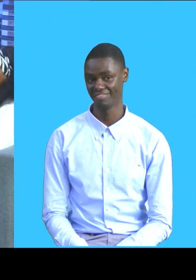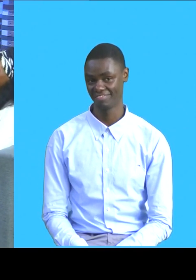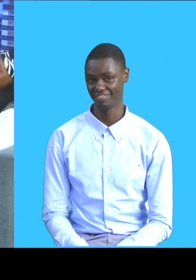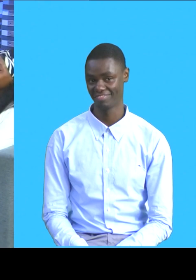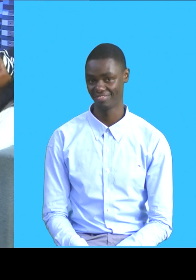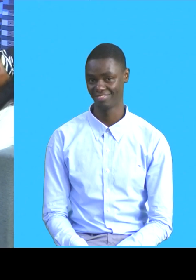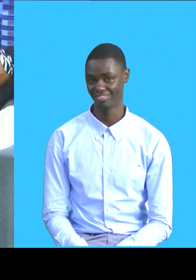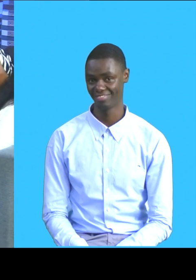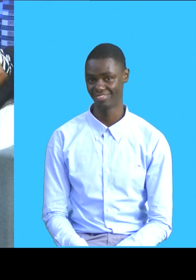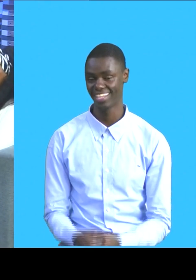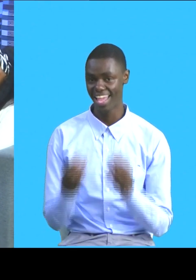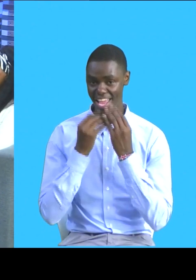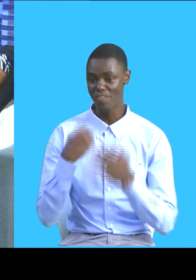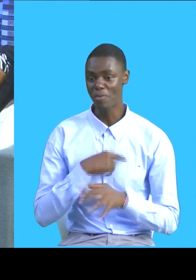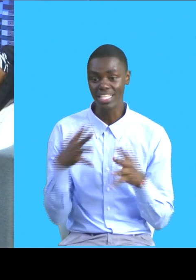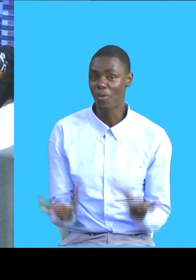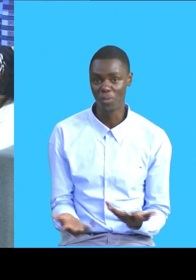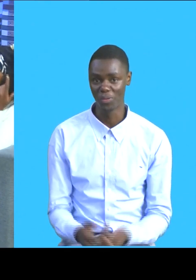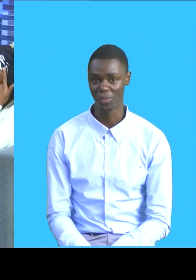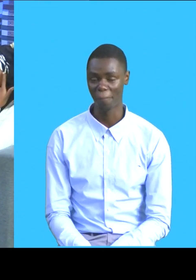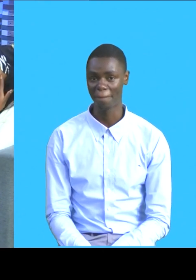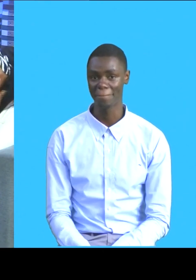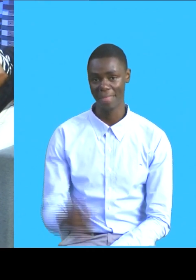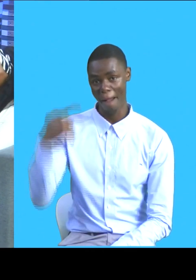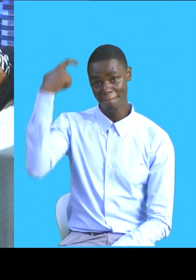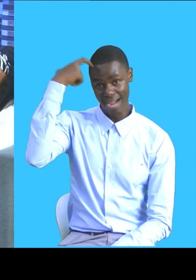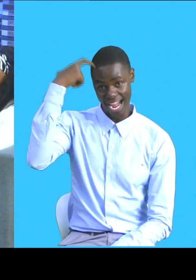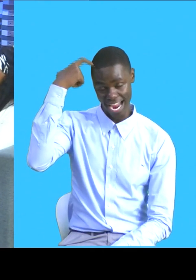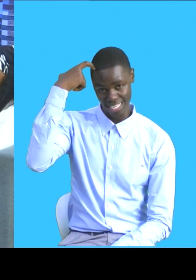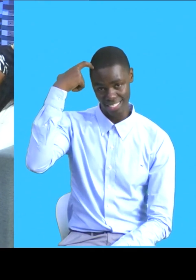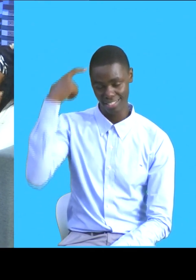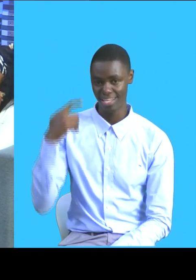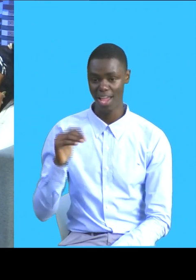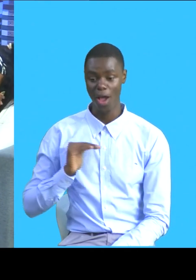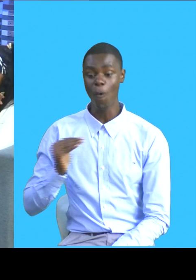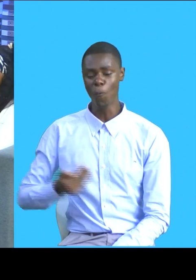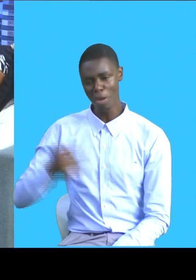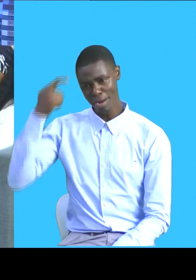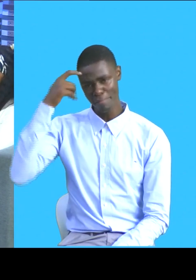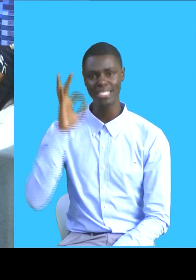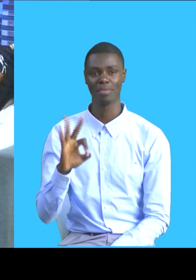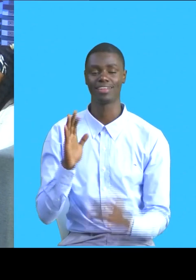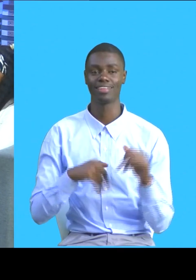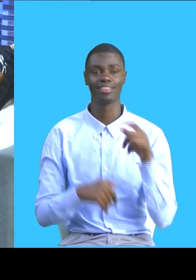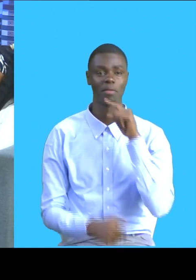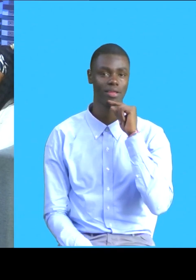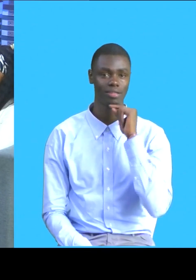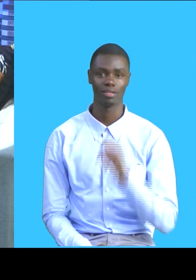How? Can you tell us how? Mindset. Women are more smart than men.